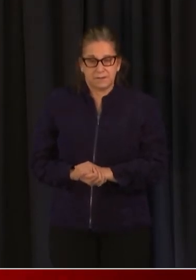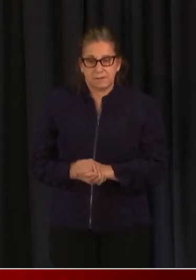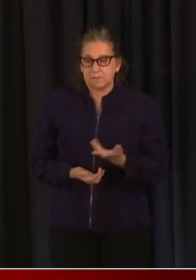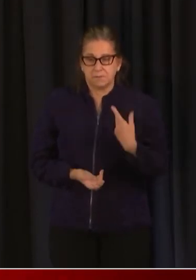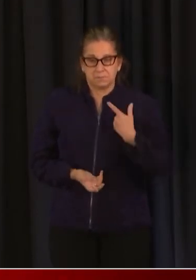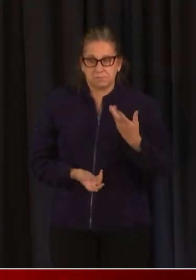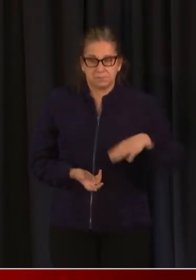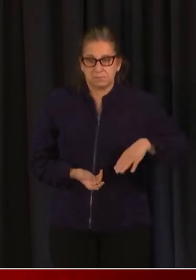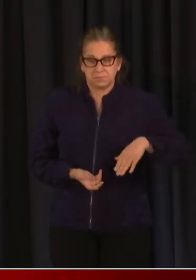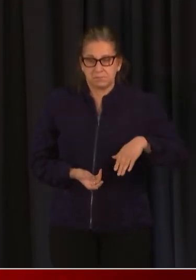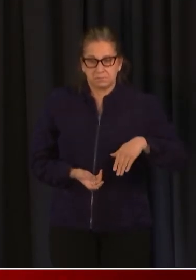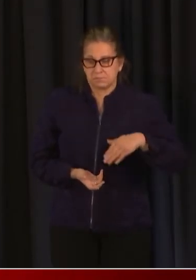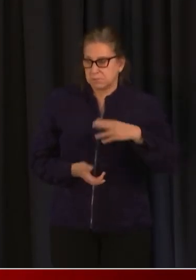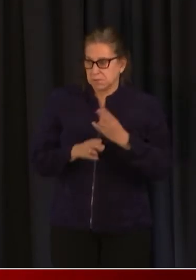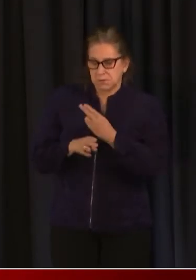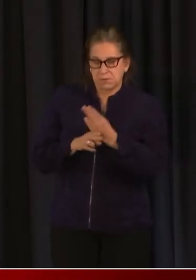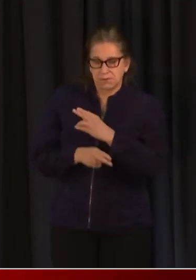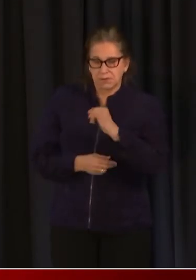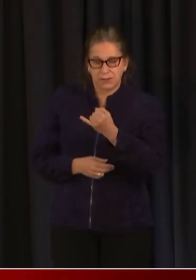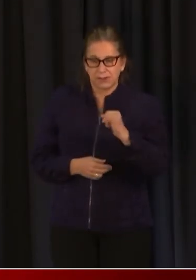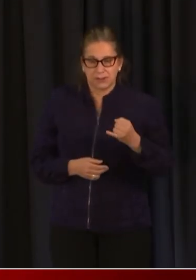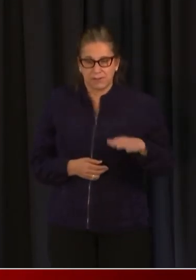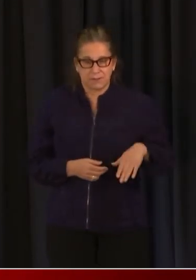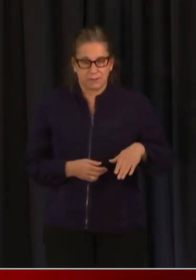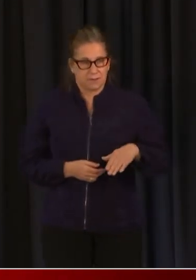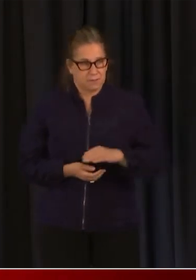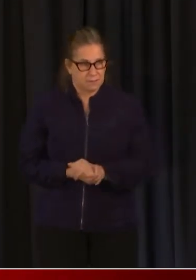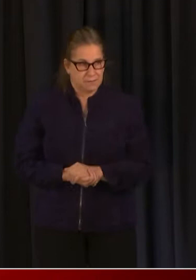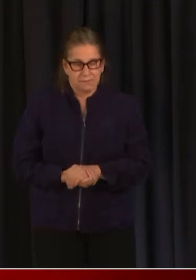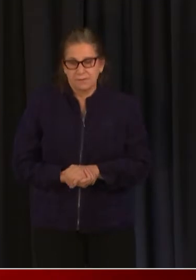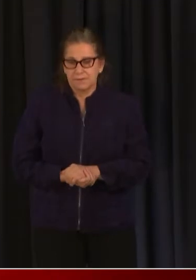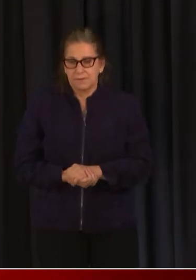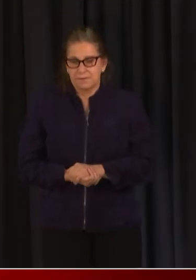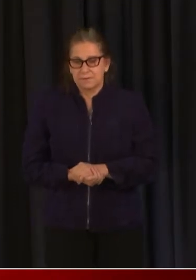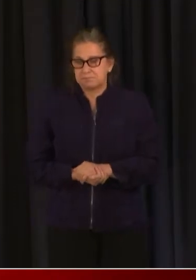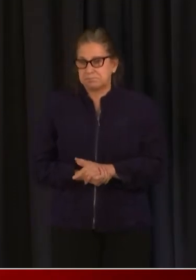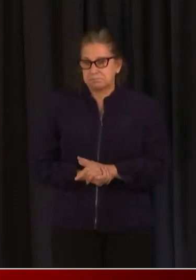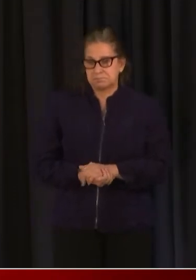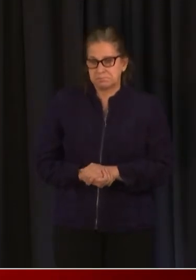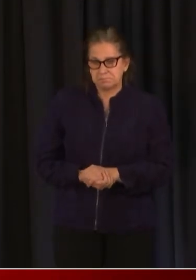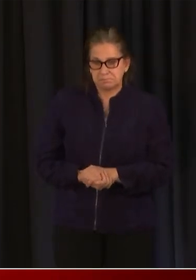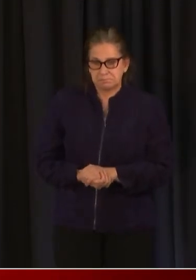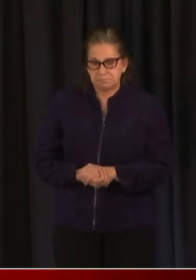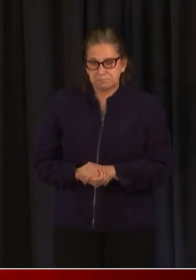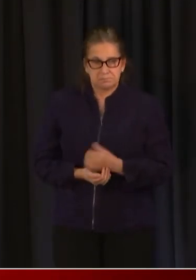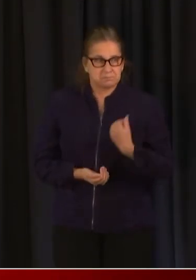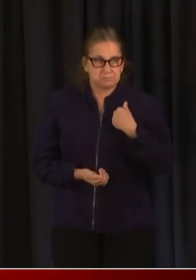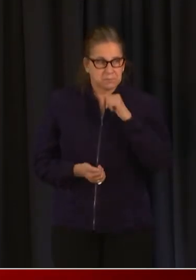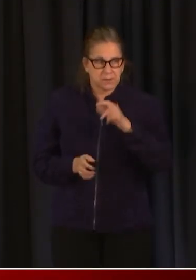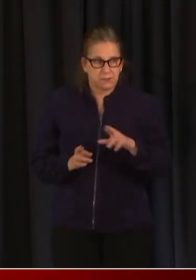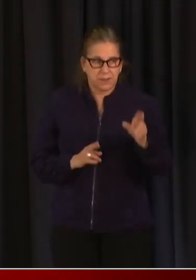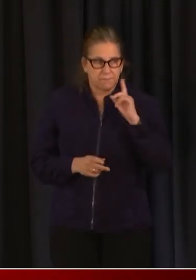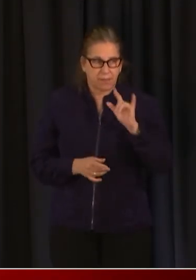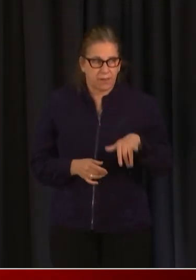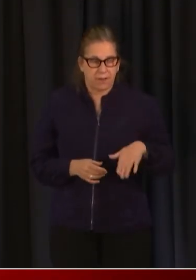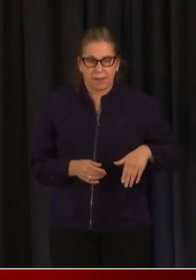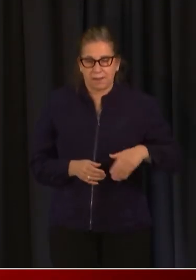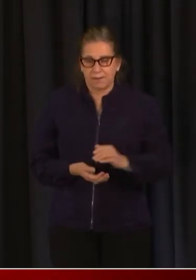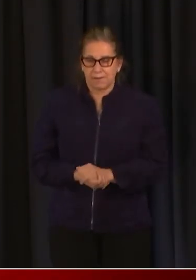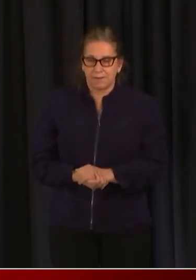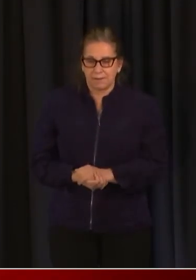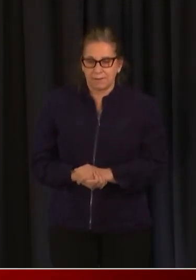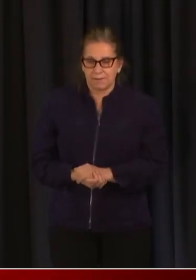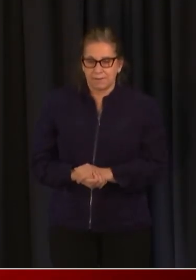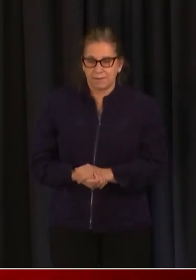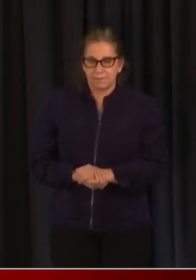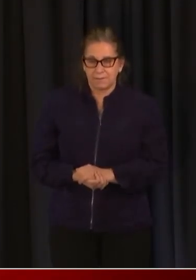advise people to begin using the vaccine before the clinical guidance information is made available, as well as the distribution plans. I'll